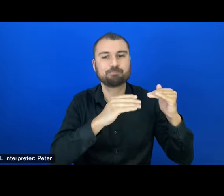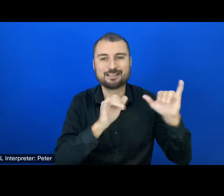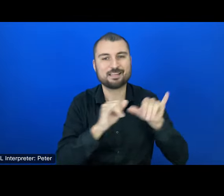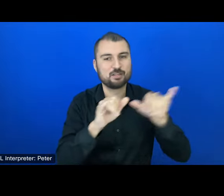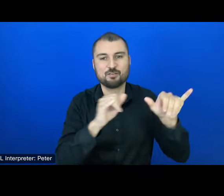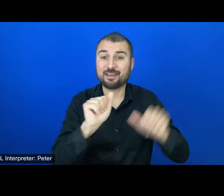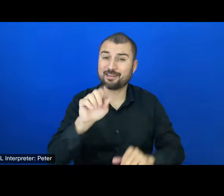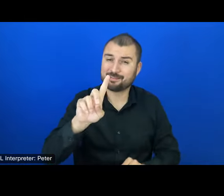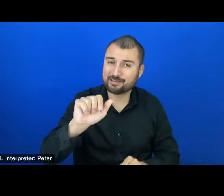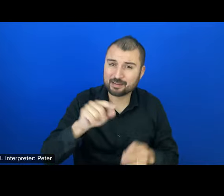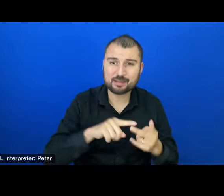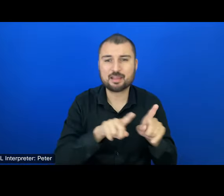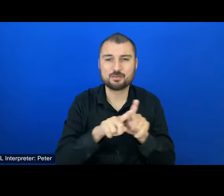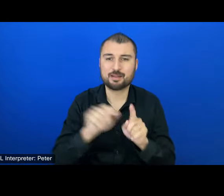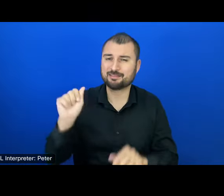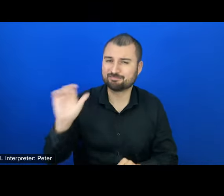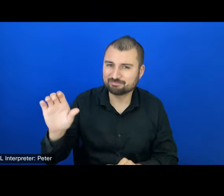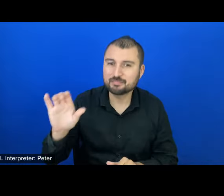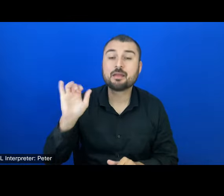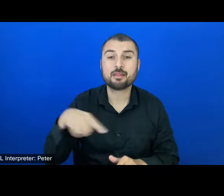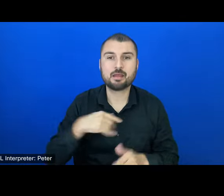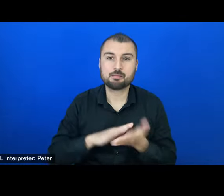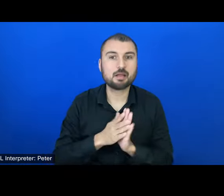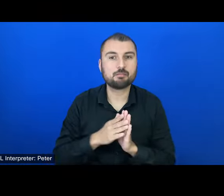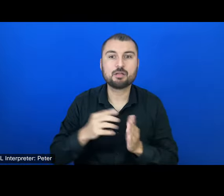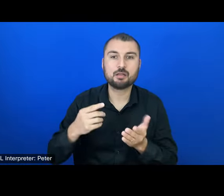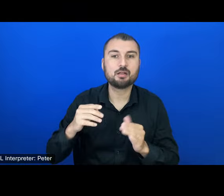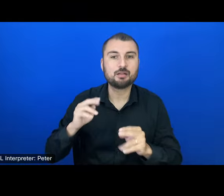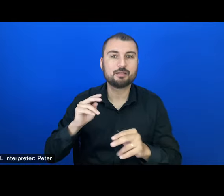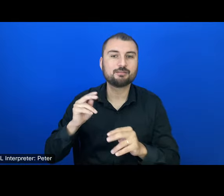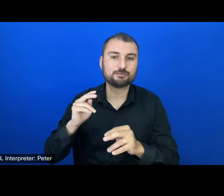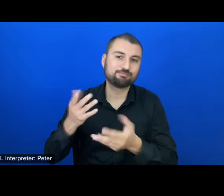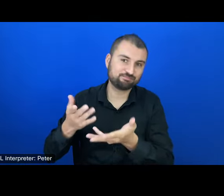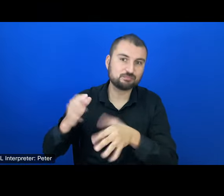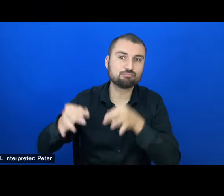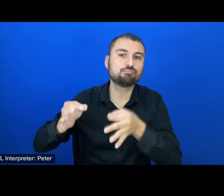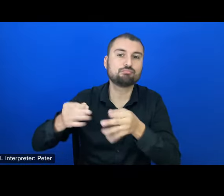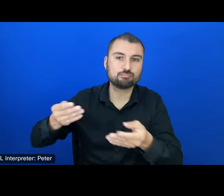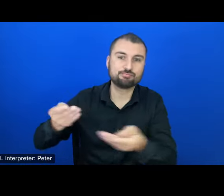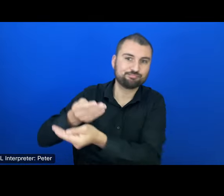which is increasingly becoming an issue of litigation for many states and counties.